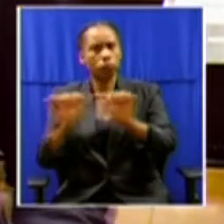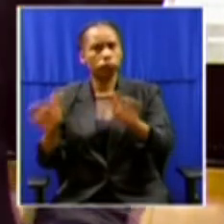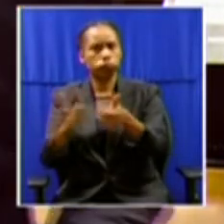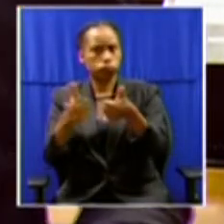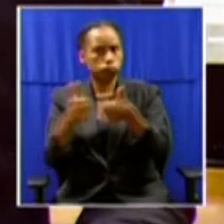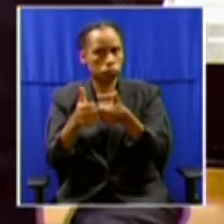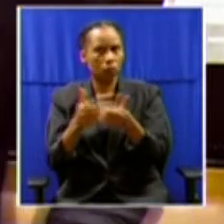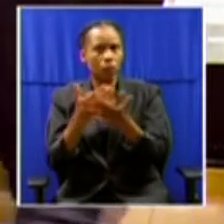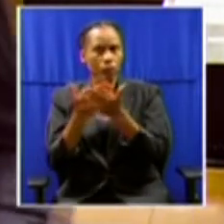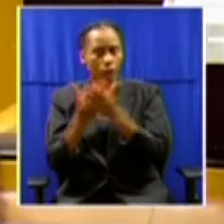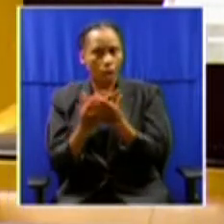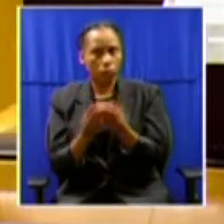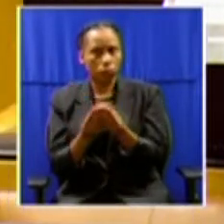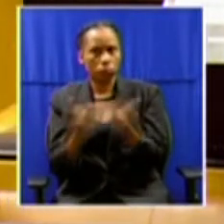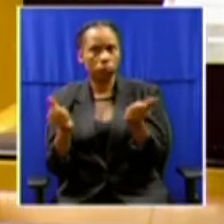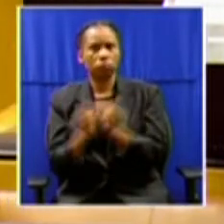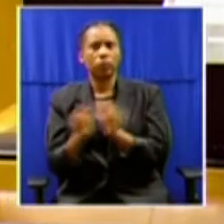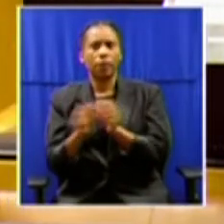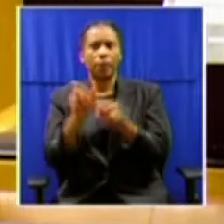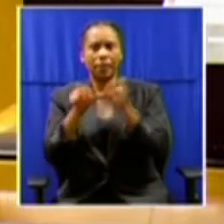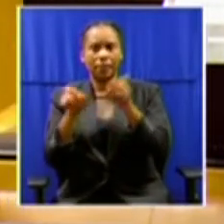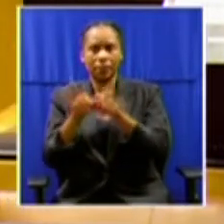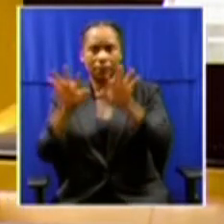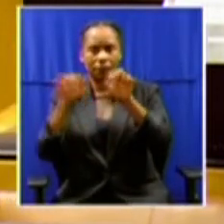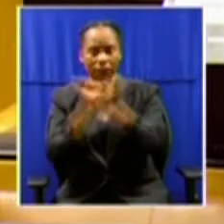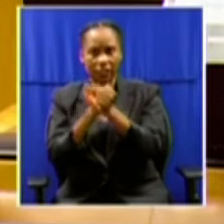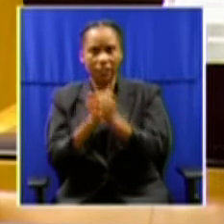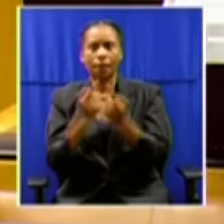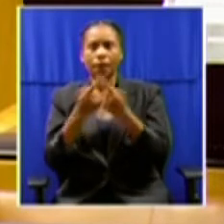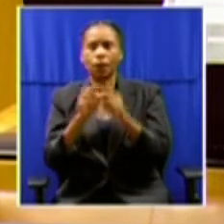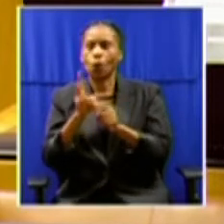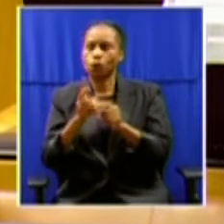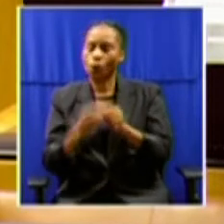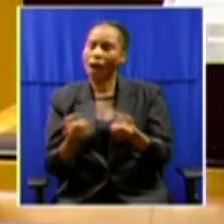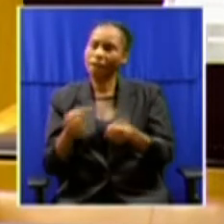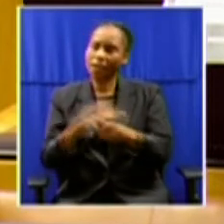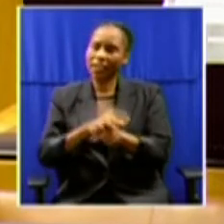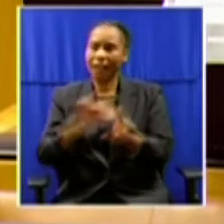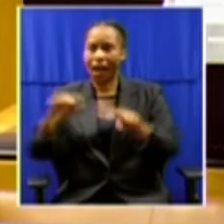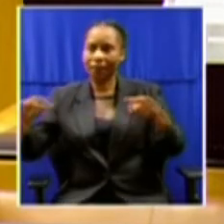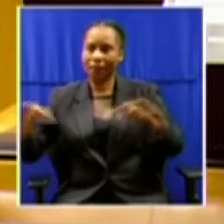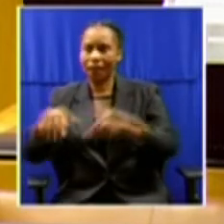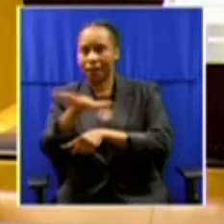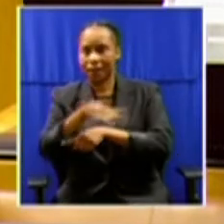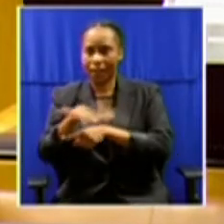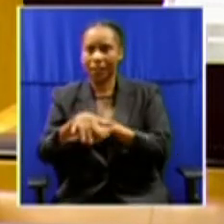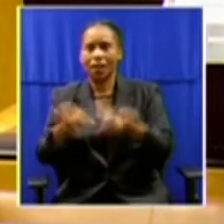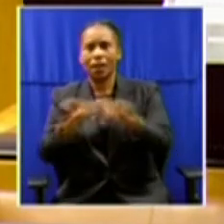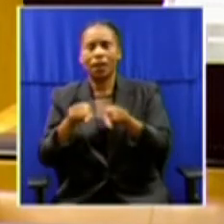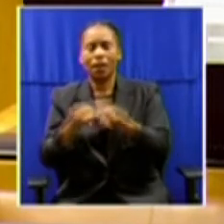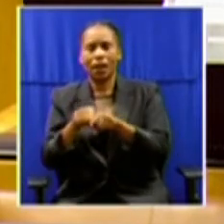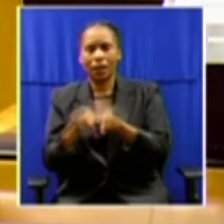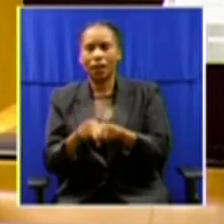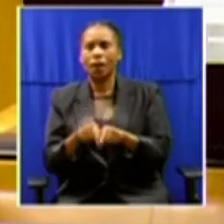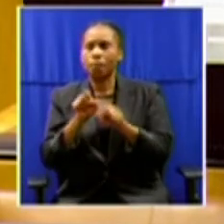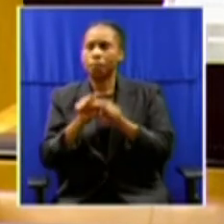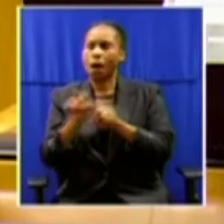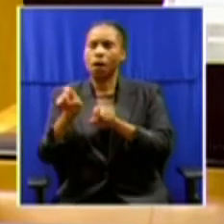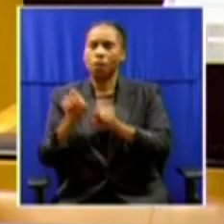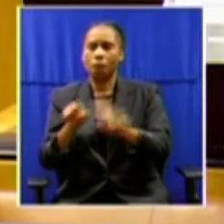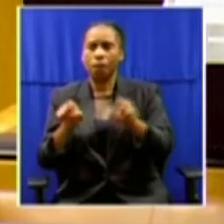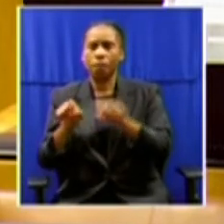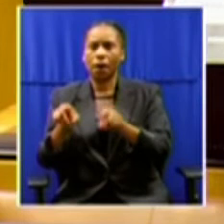inmates, it also affects other areas, such as the release of low-risk offenders based